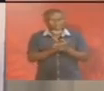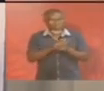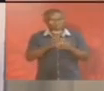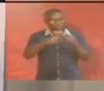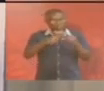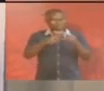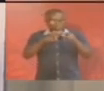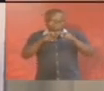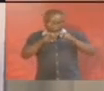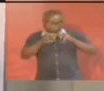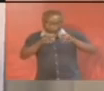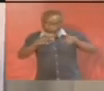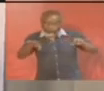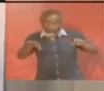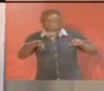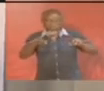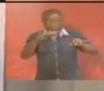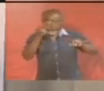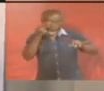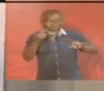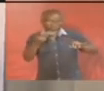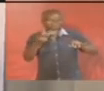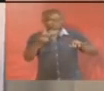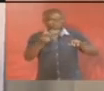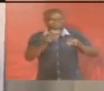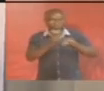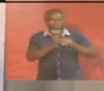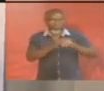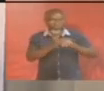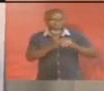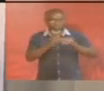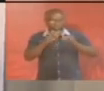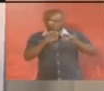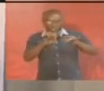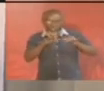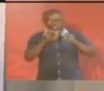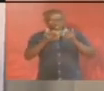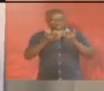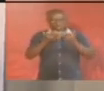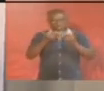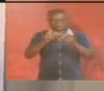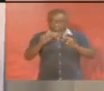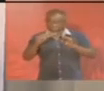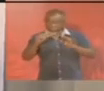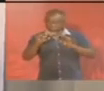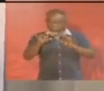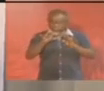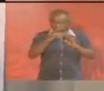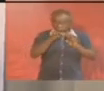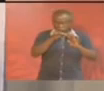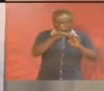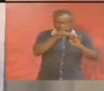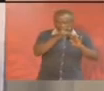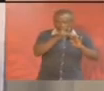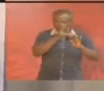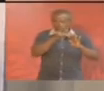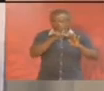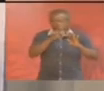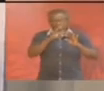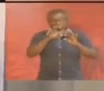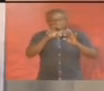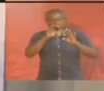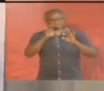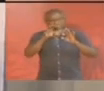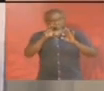disease biology one-on-one. A virus or any transmissible agent has to get into your body,